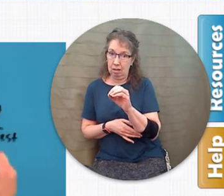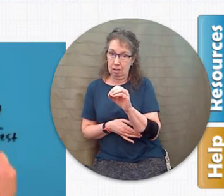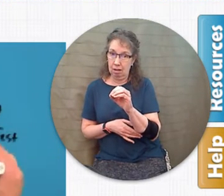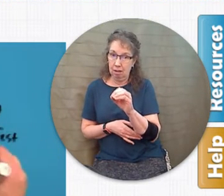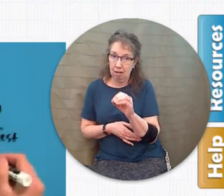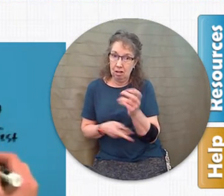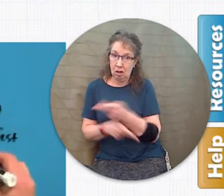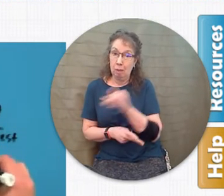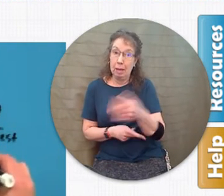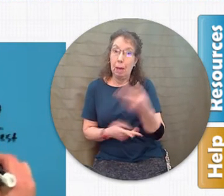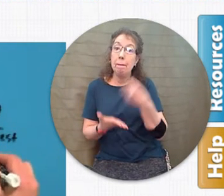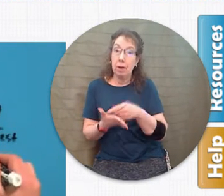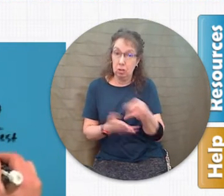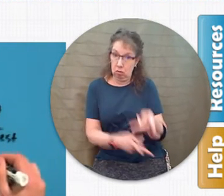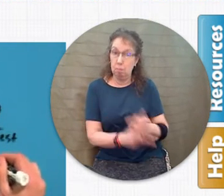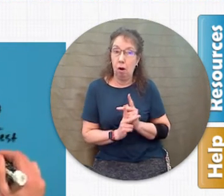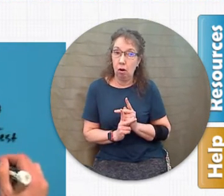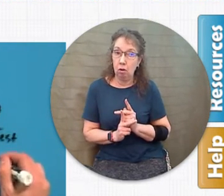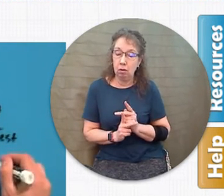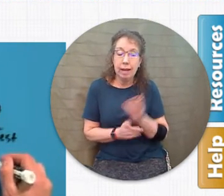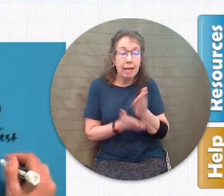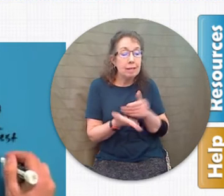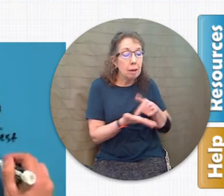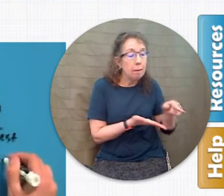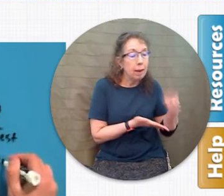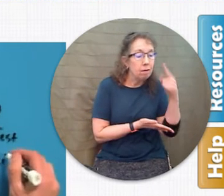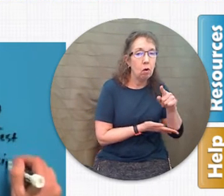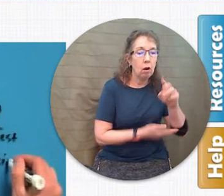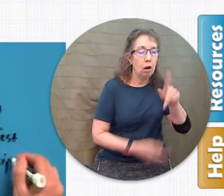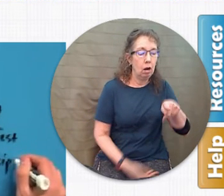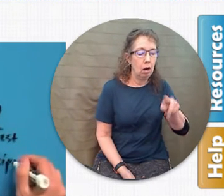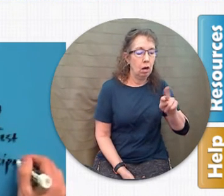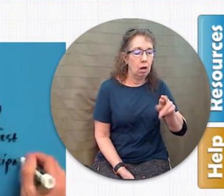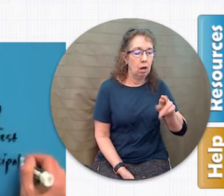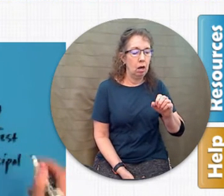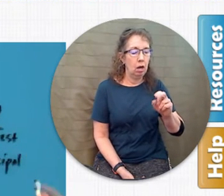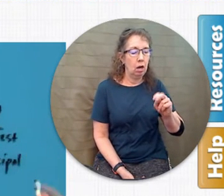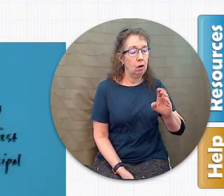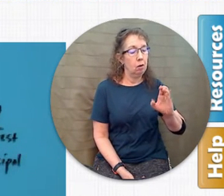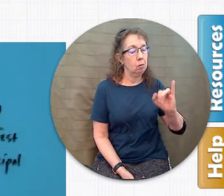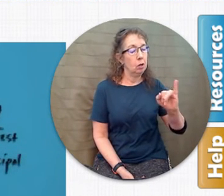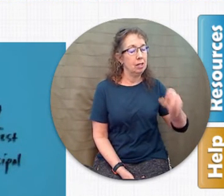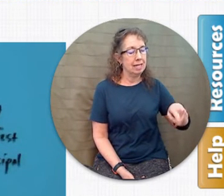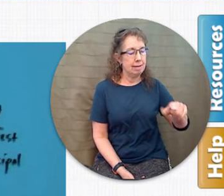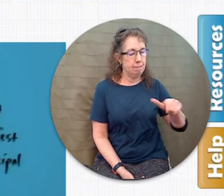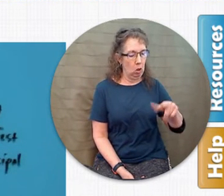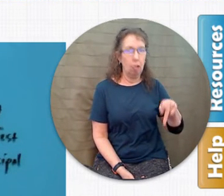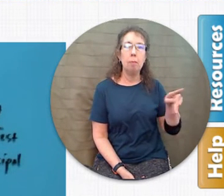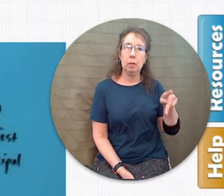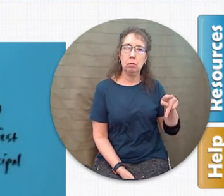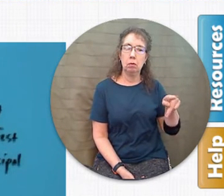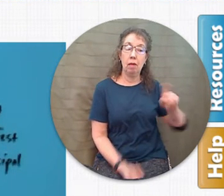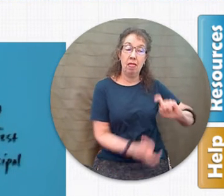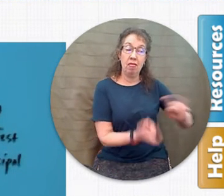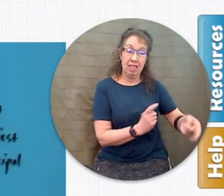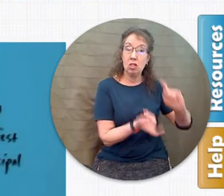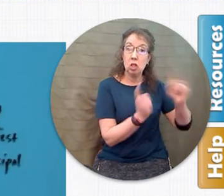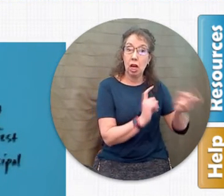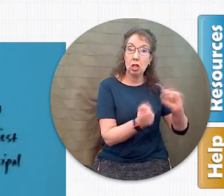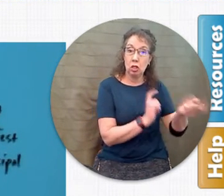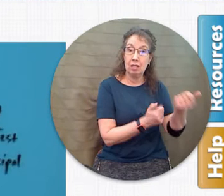of it is going to go to pay the principal, and this changes every single month. So how do you do this?